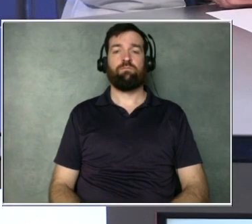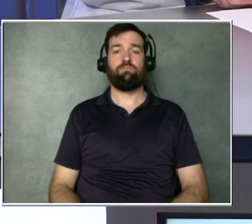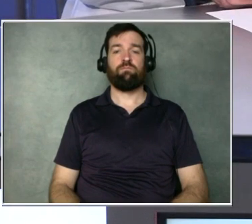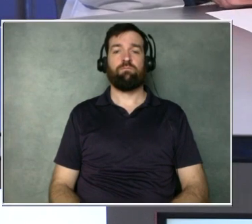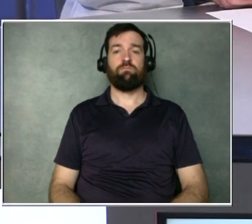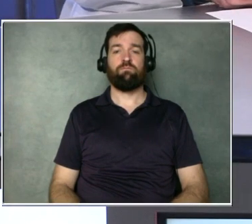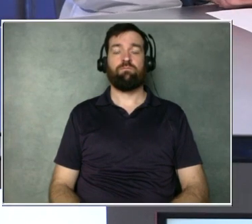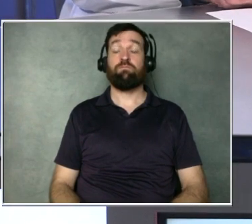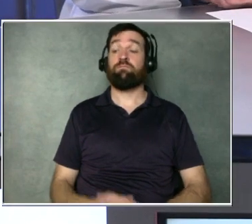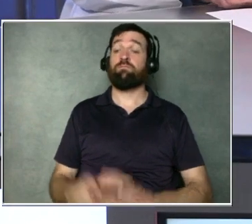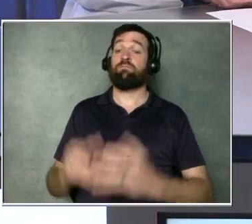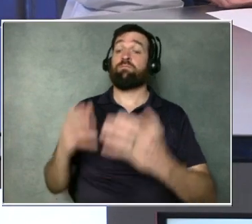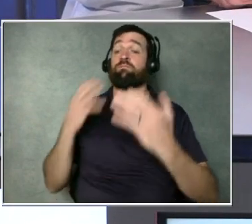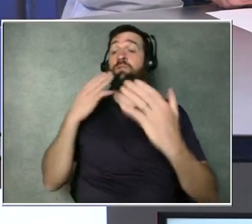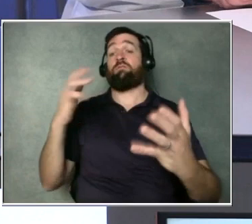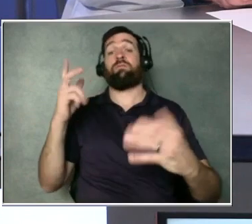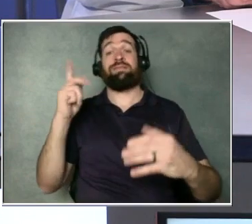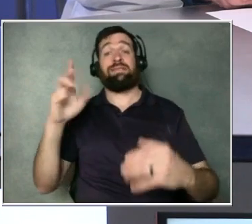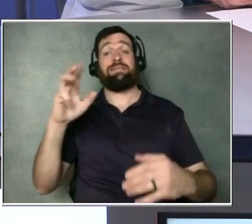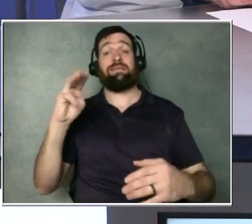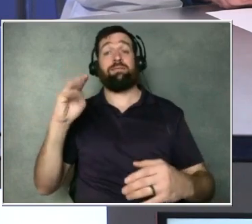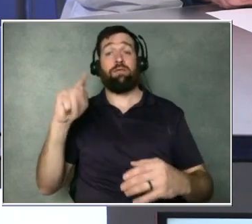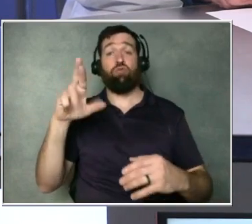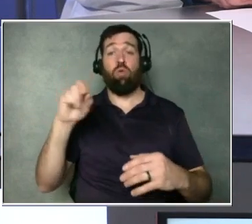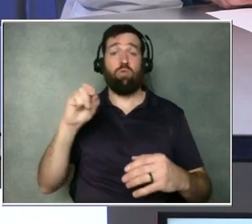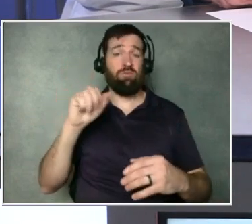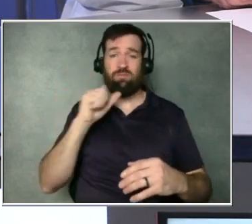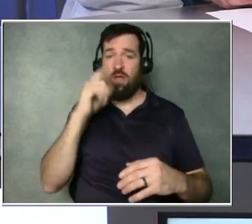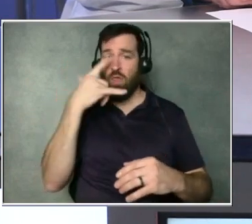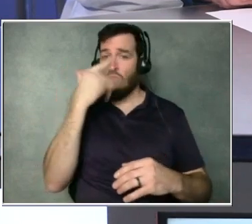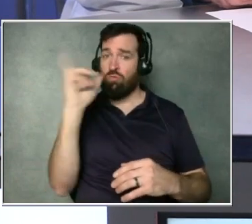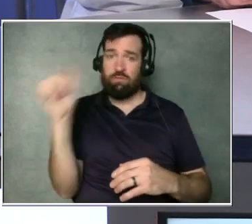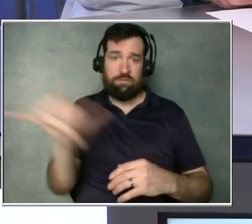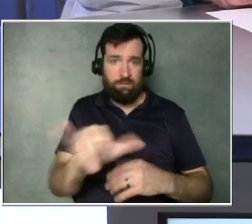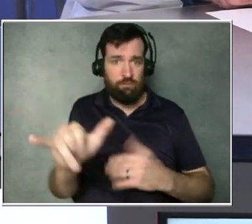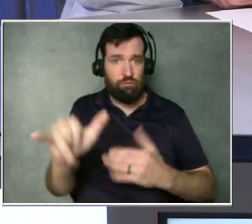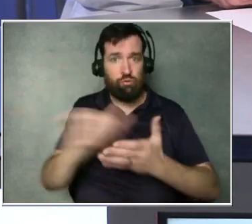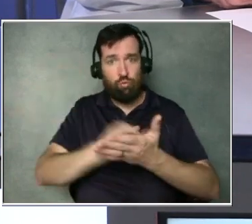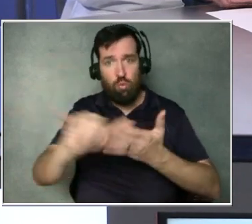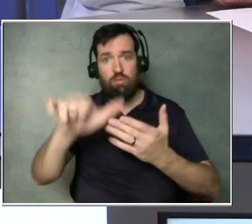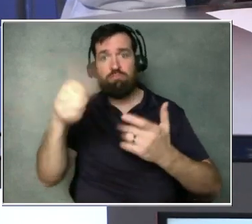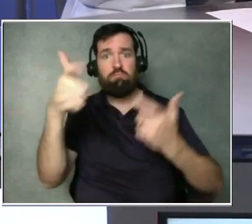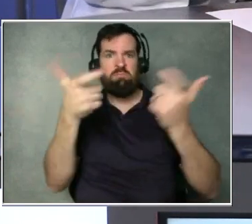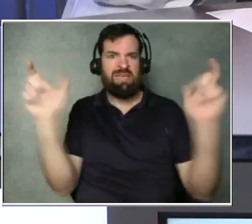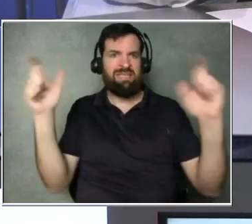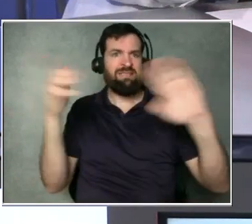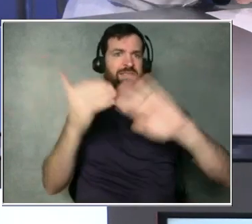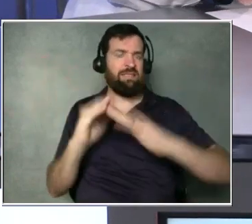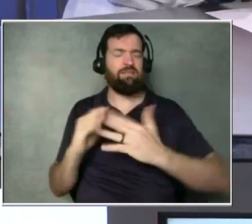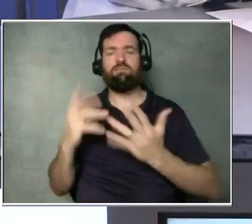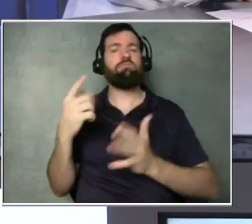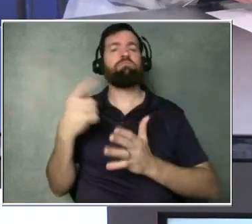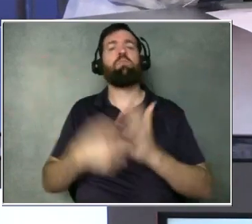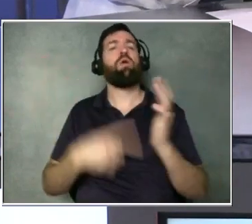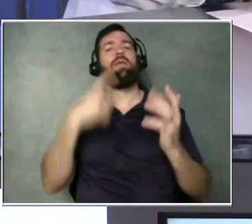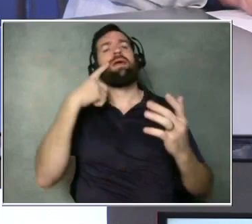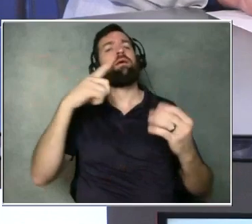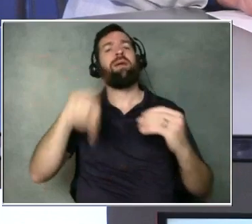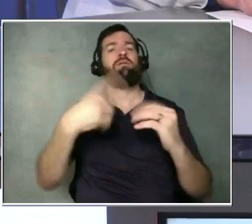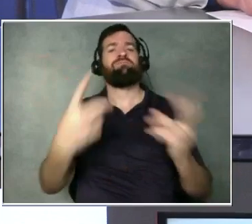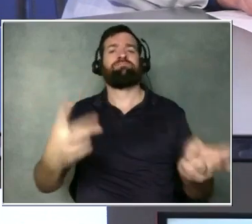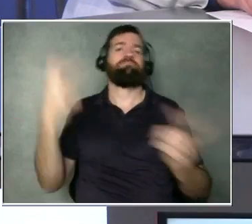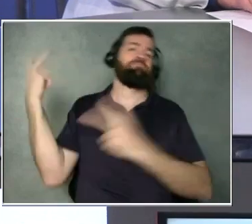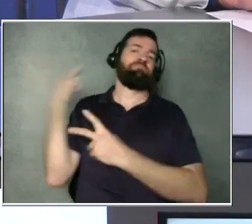Thankfully, the Kansas City Metro did not look like New York City or other big cities. Doc Hawk, what's it like reflecting on our own work on